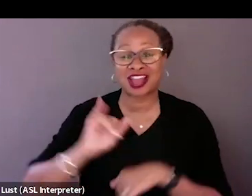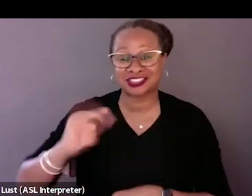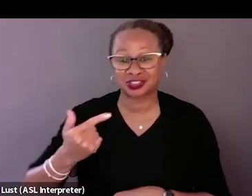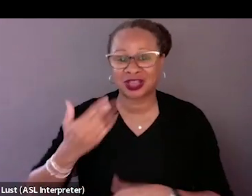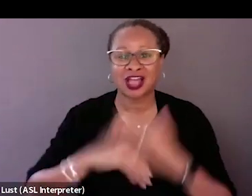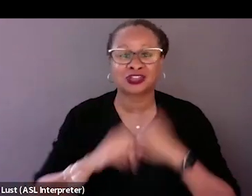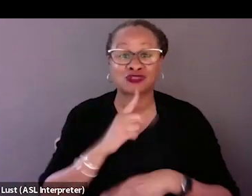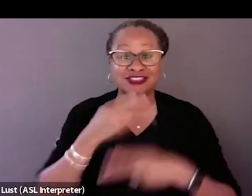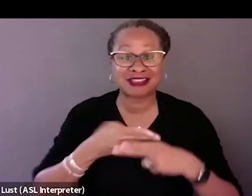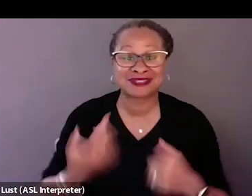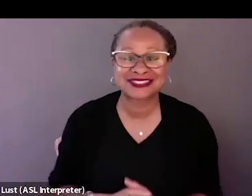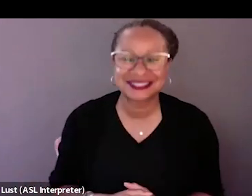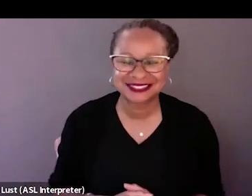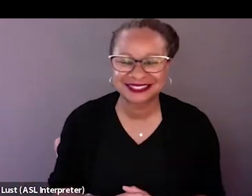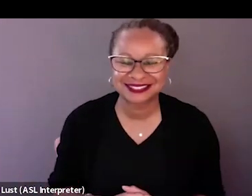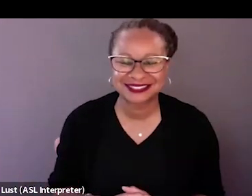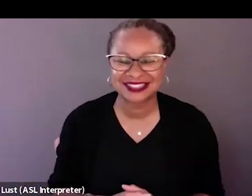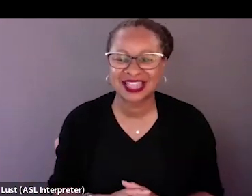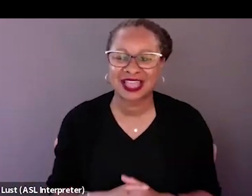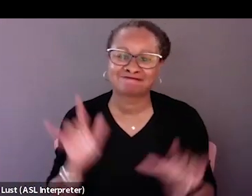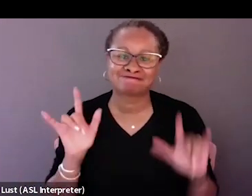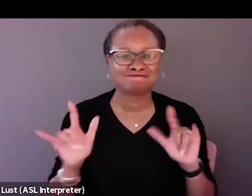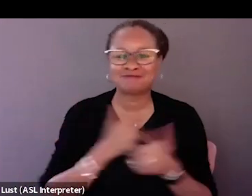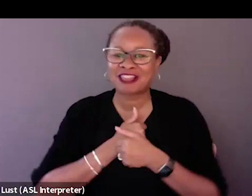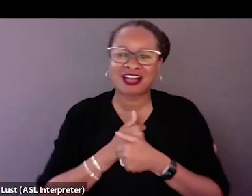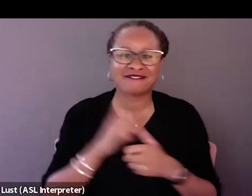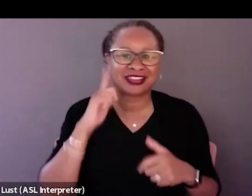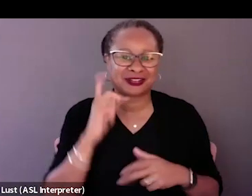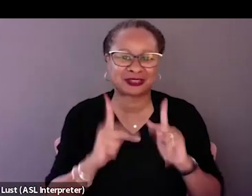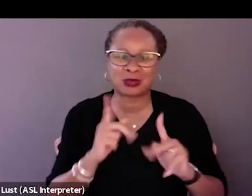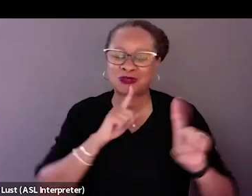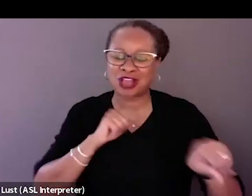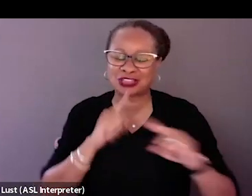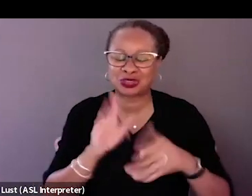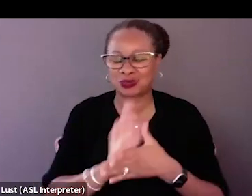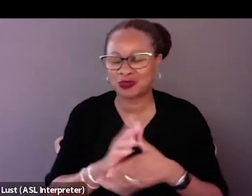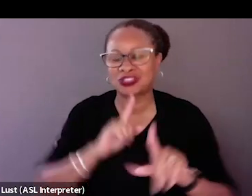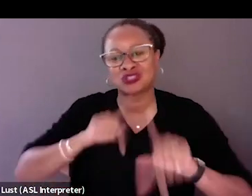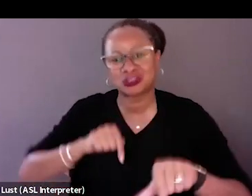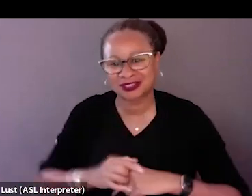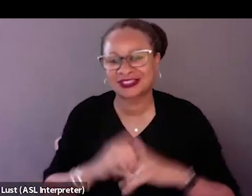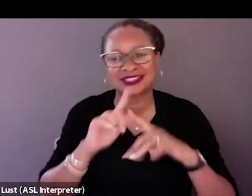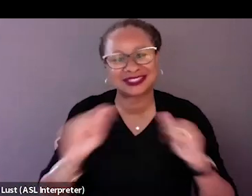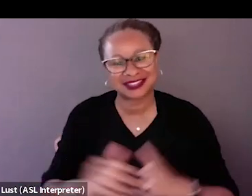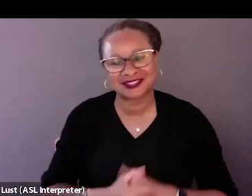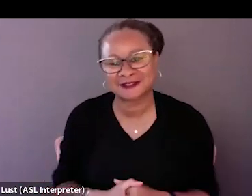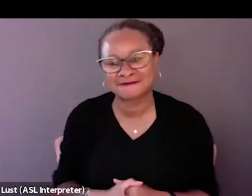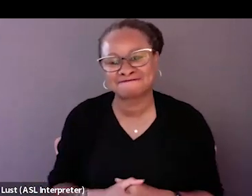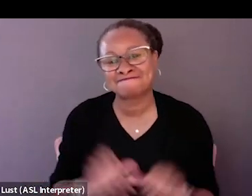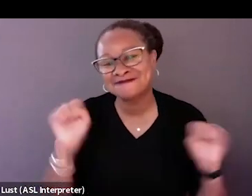our real names. So we love hearing people's reactions, responses. So